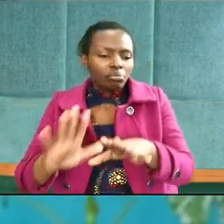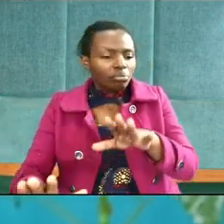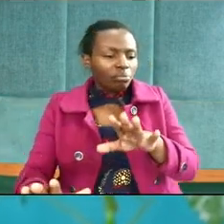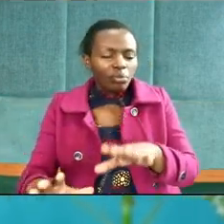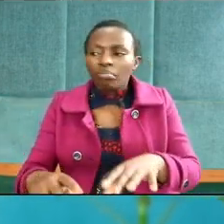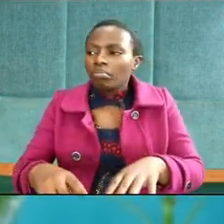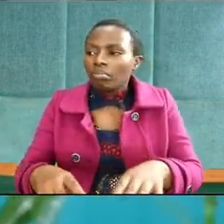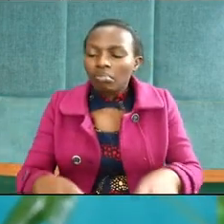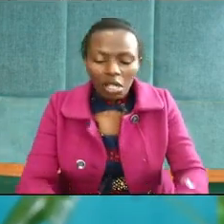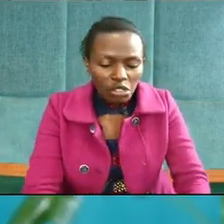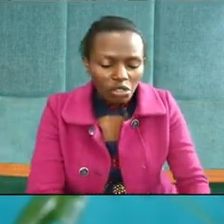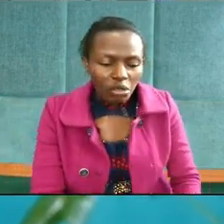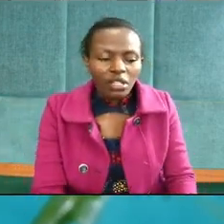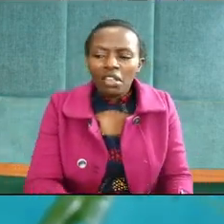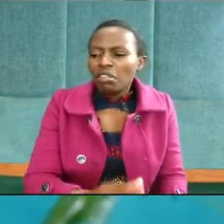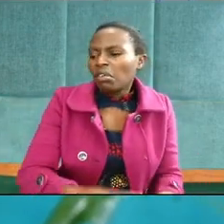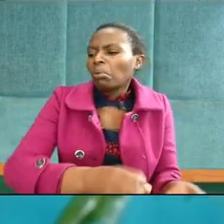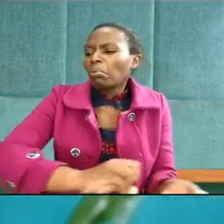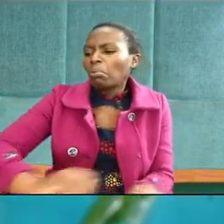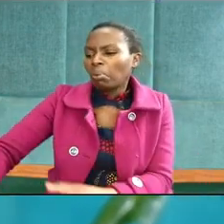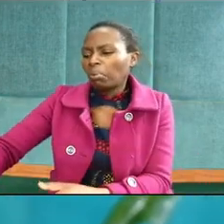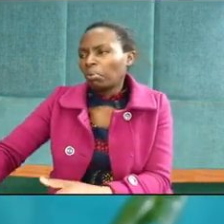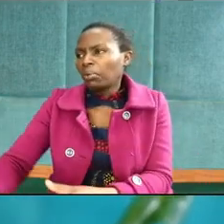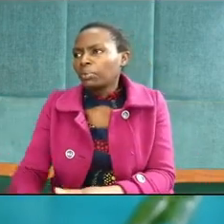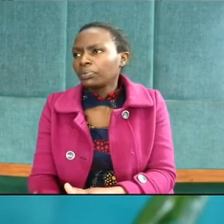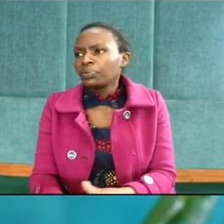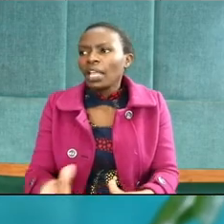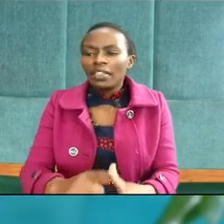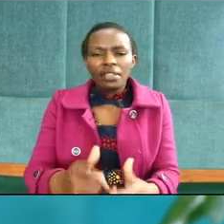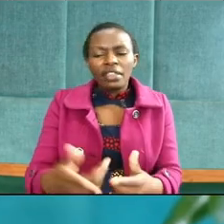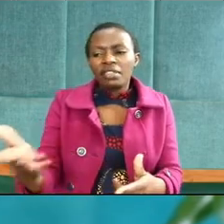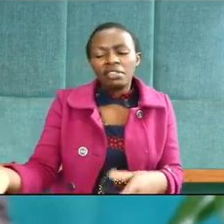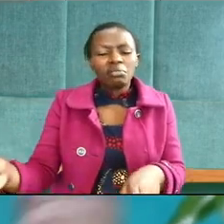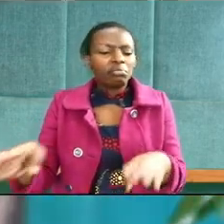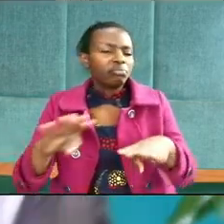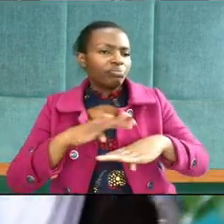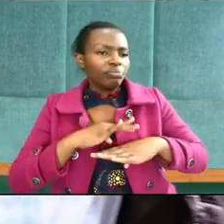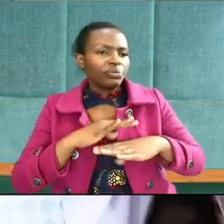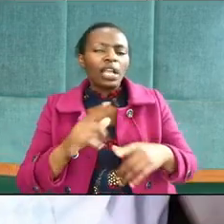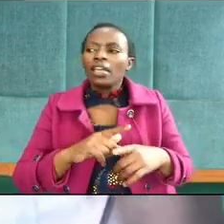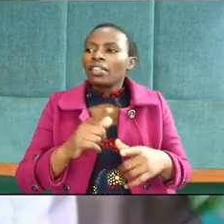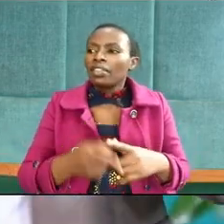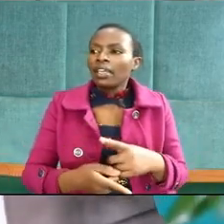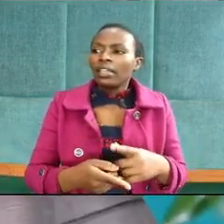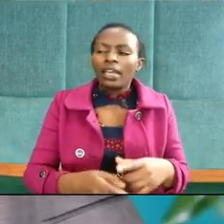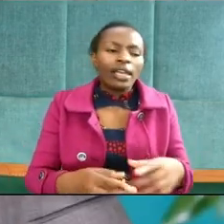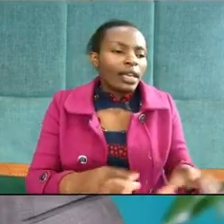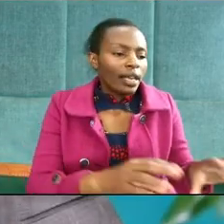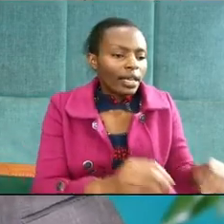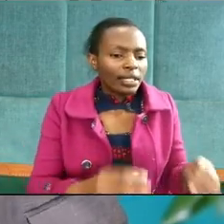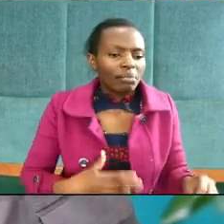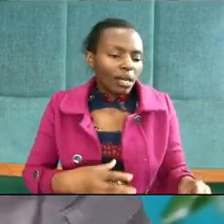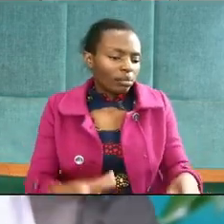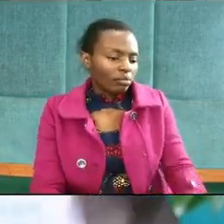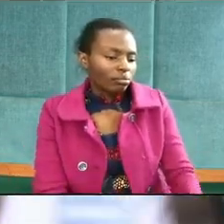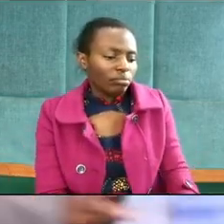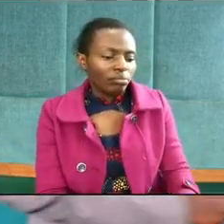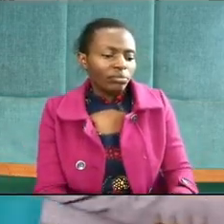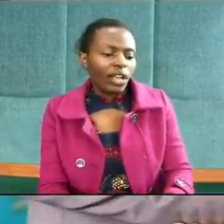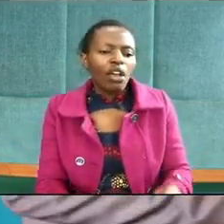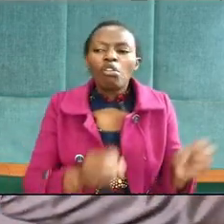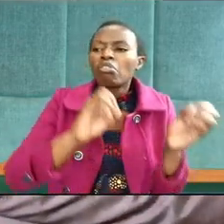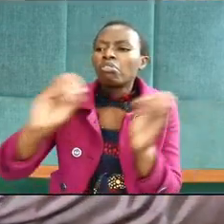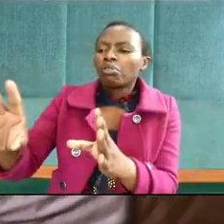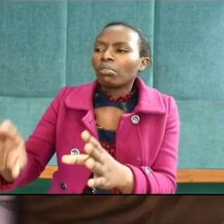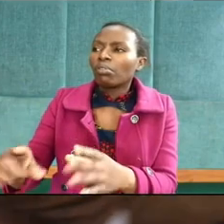And that is what? That is enough. I could get my stockings and throw them anyhow. But